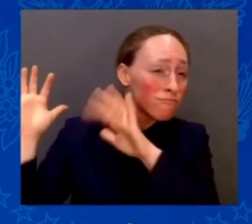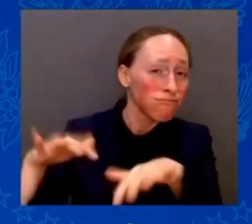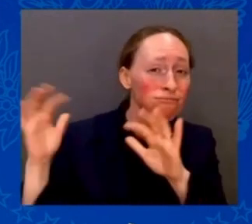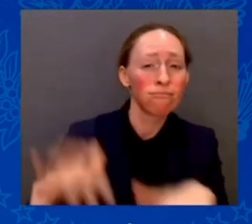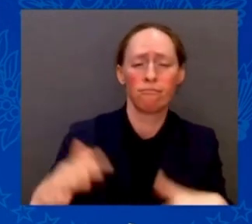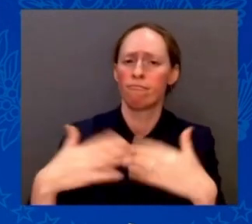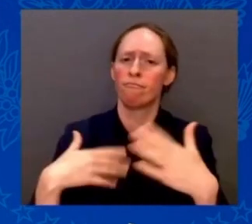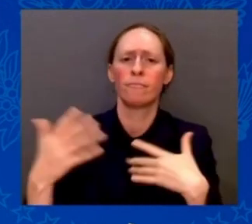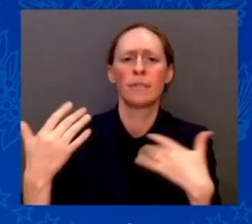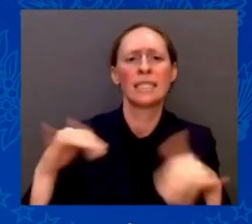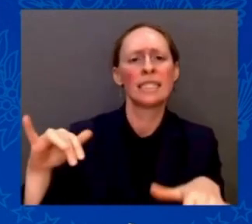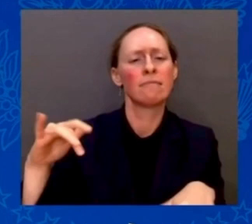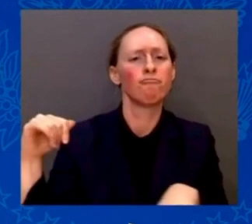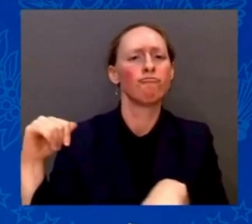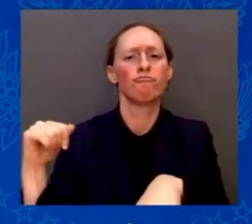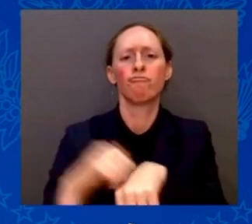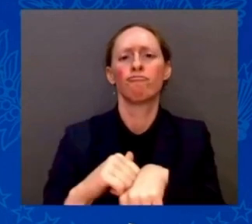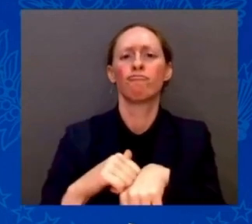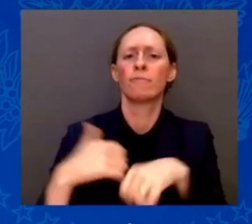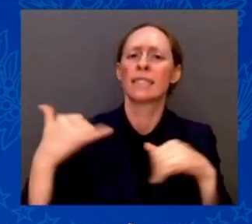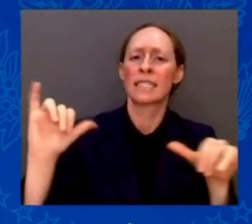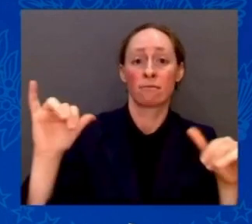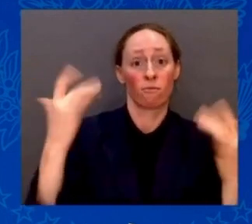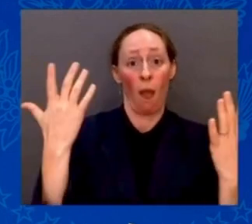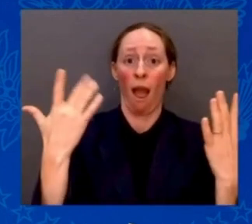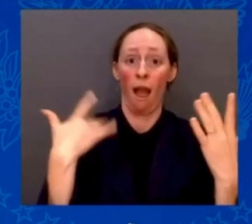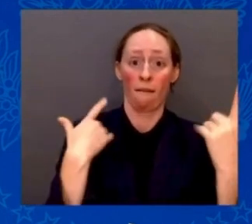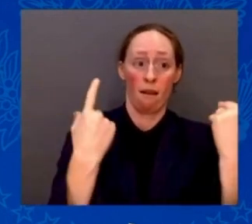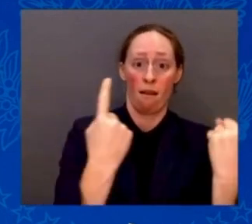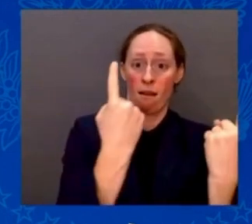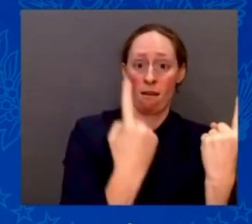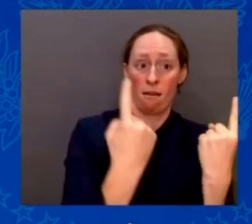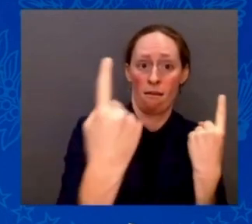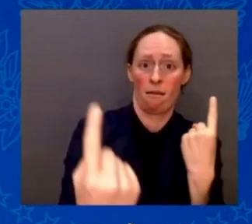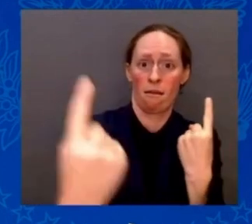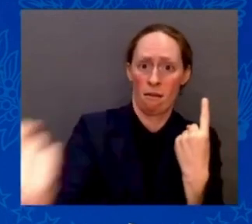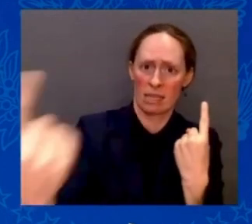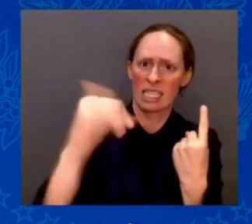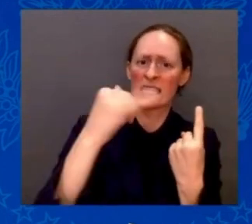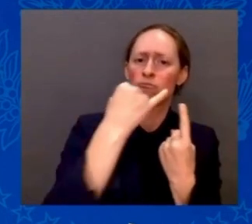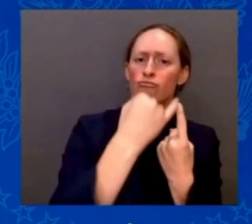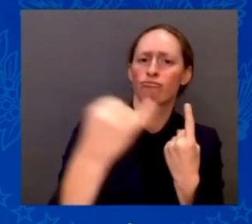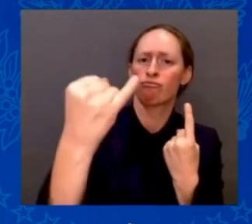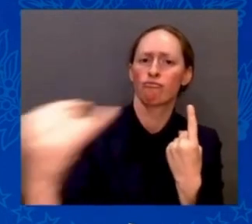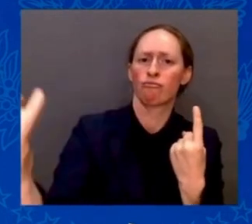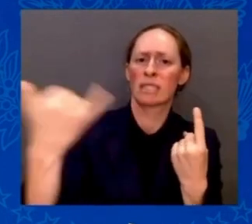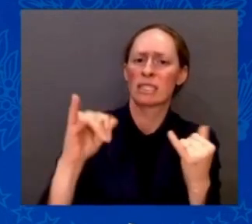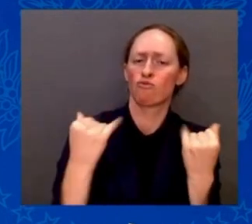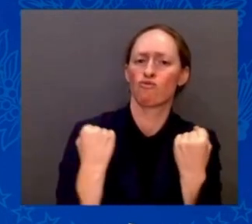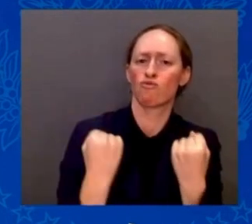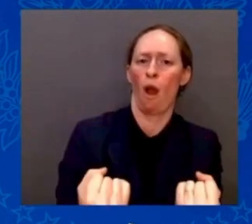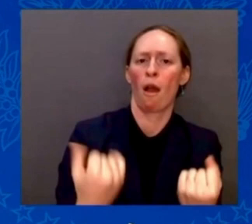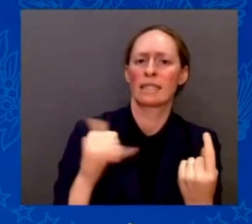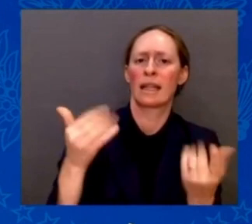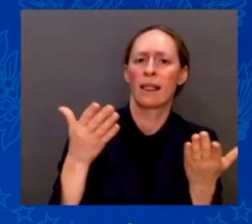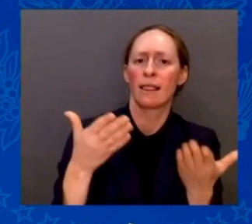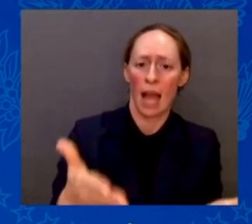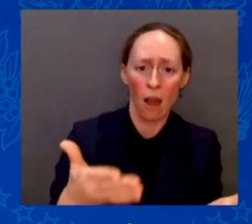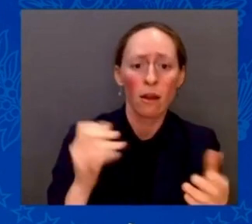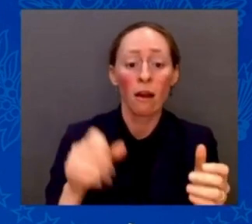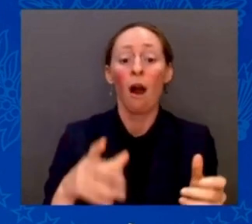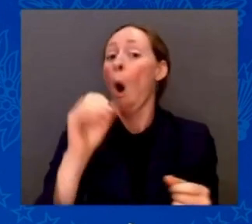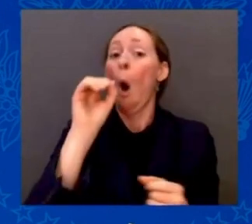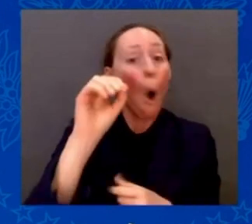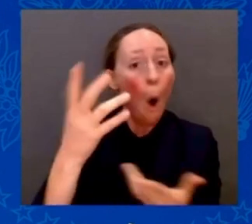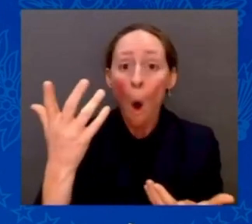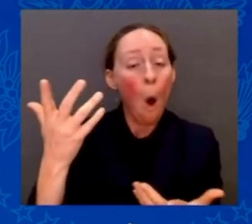It'll mean burying these lines that transmit the electricity underground. It's more expensive to do that, but where